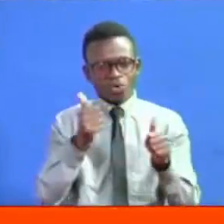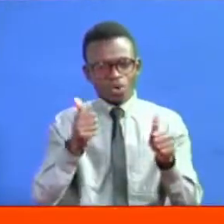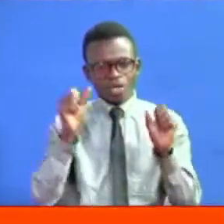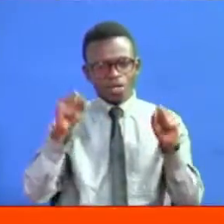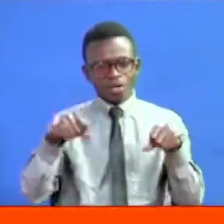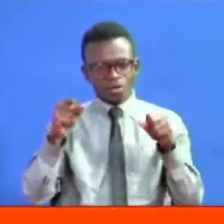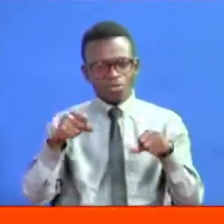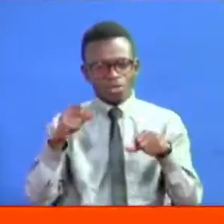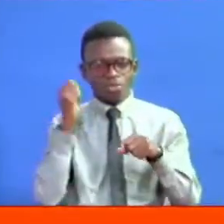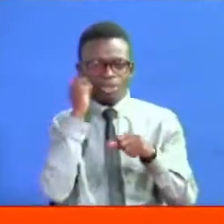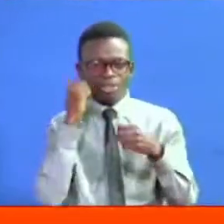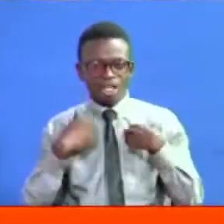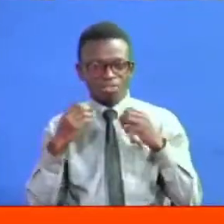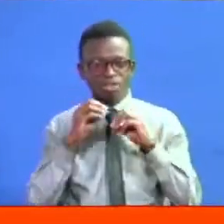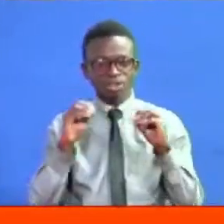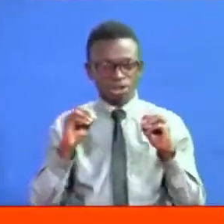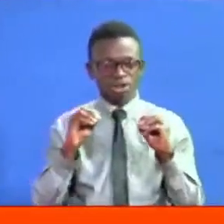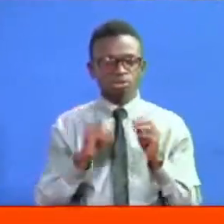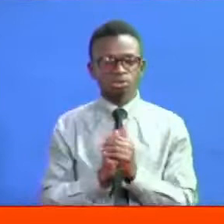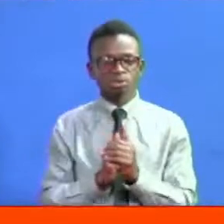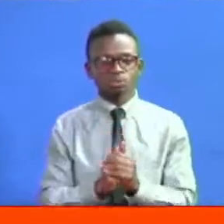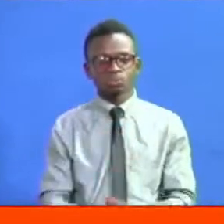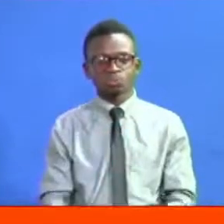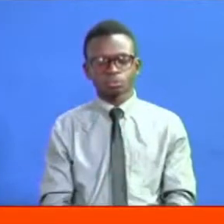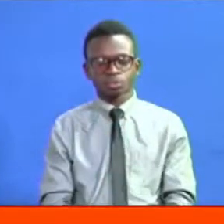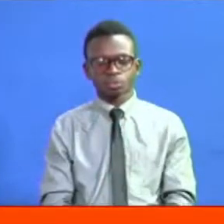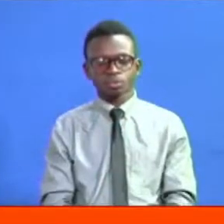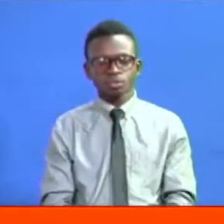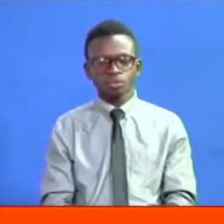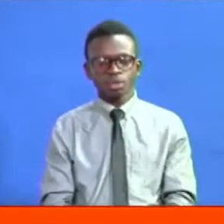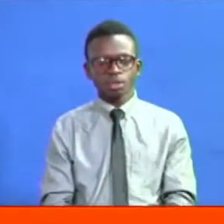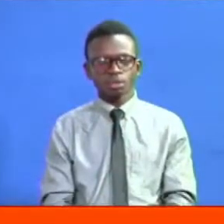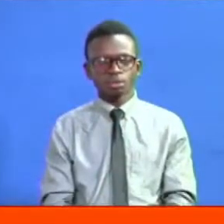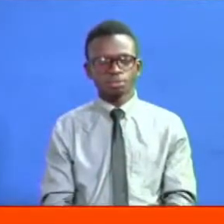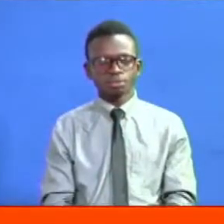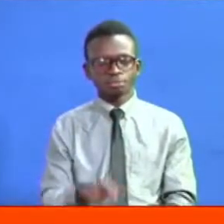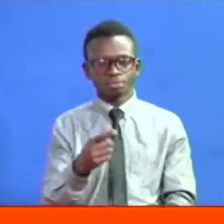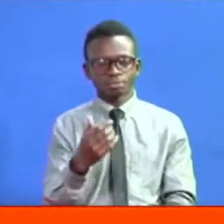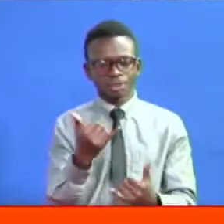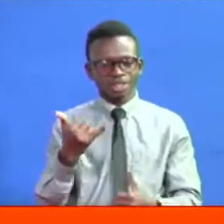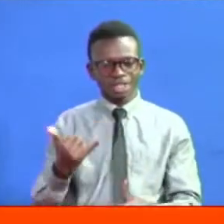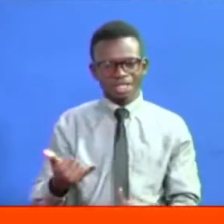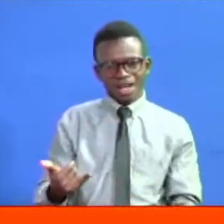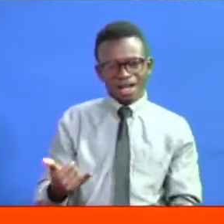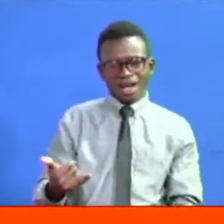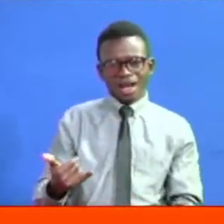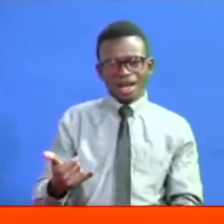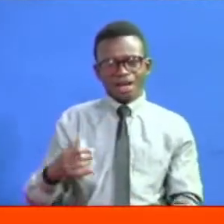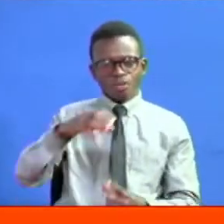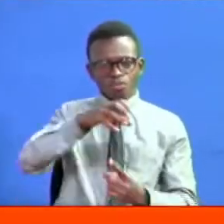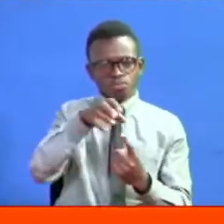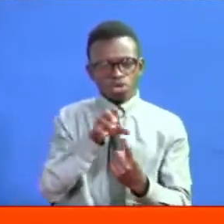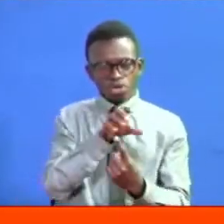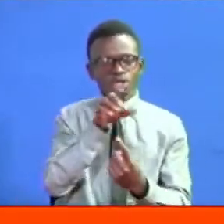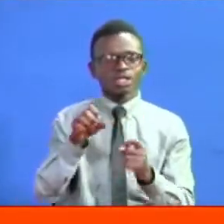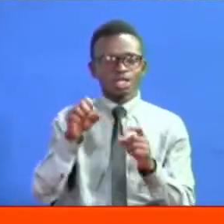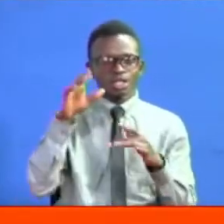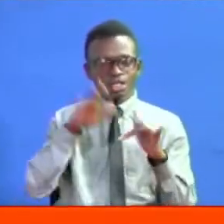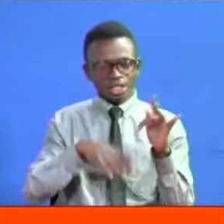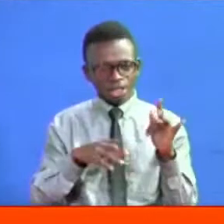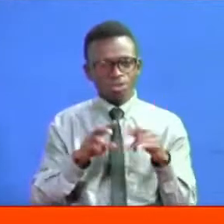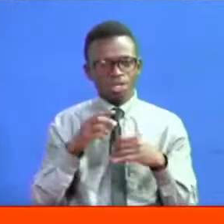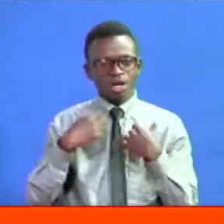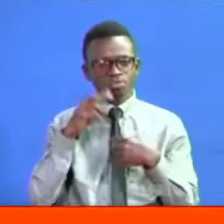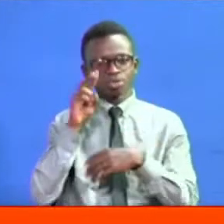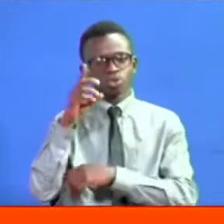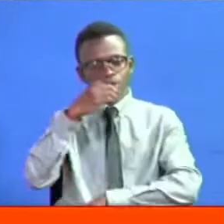diseases associated with this plant. Iyo young crops haiwezi pita 2 days kama